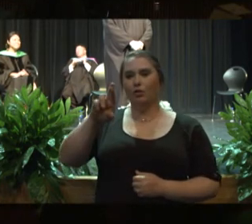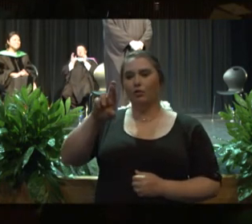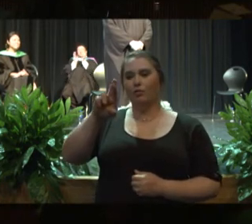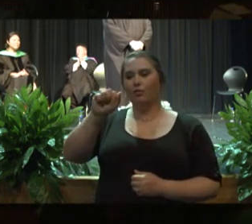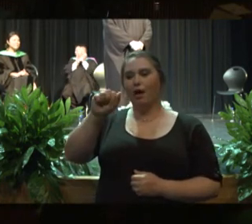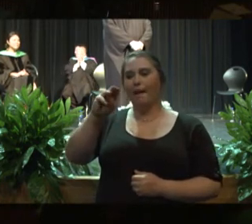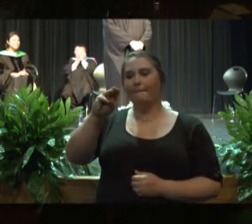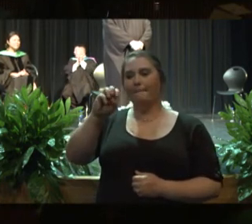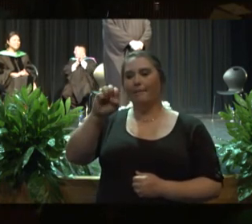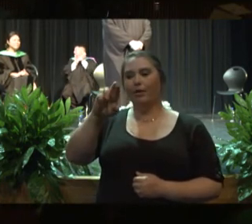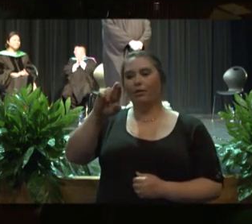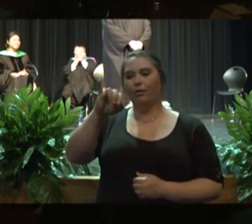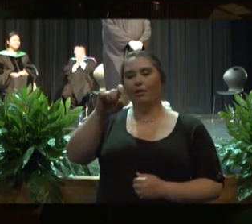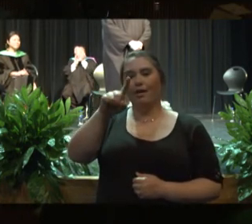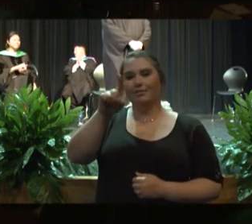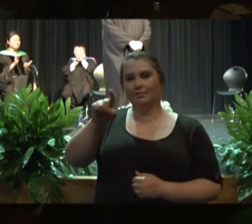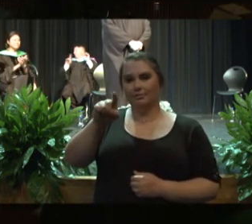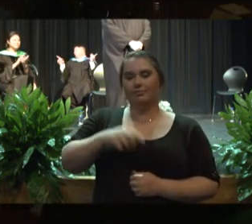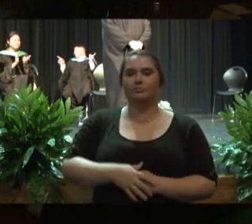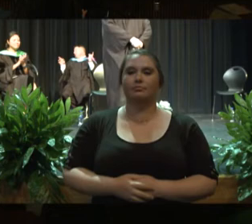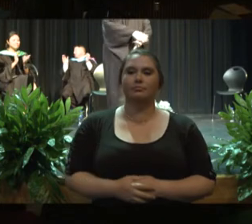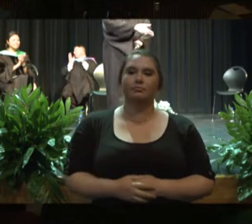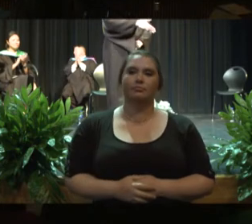Emily Ramirez.